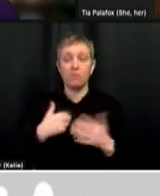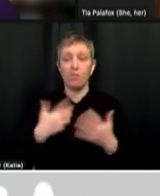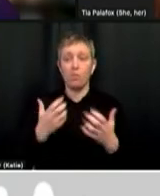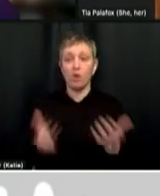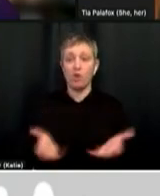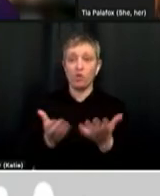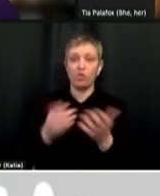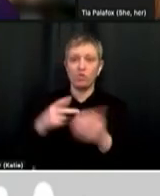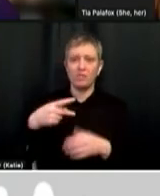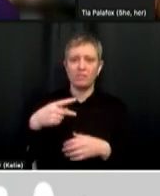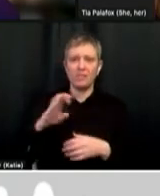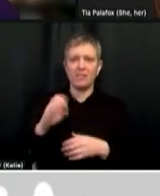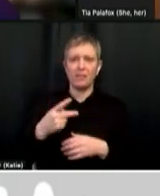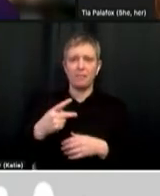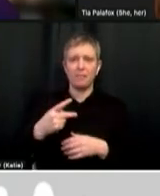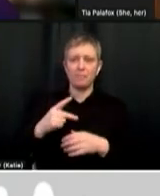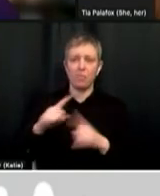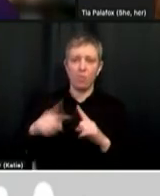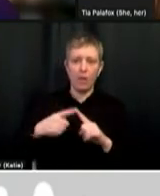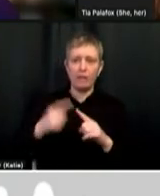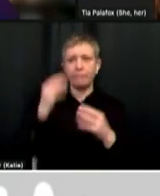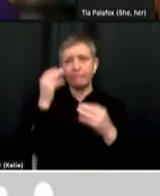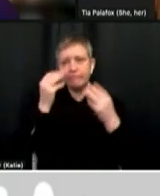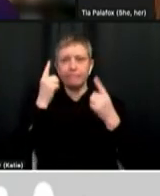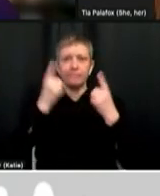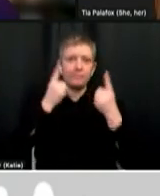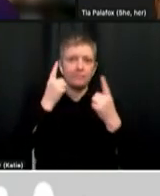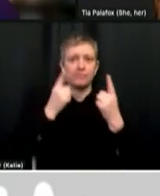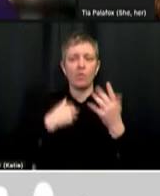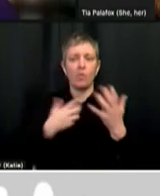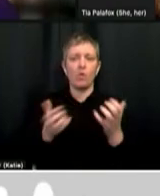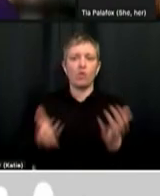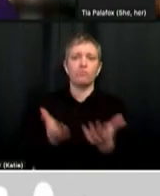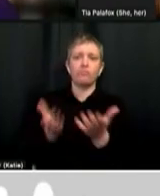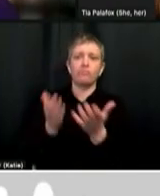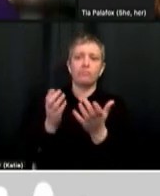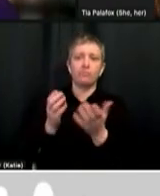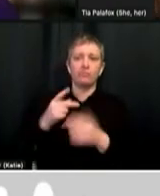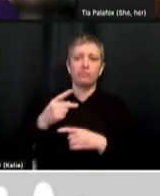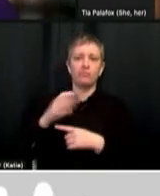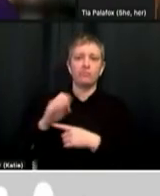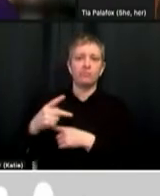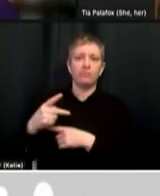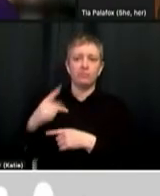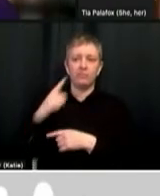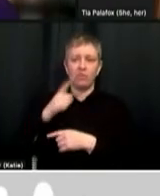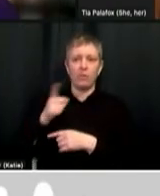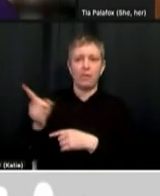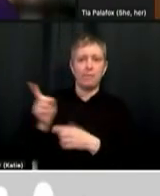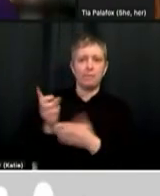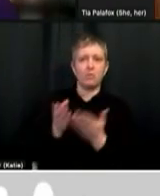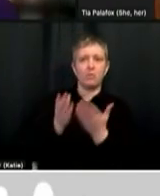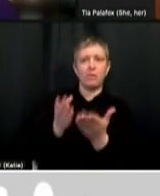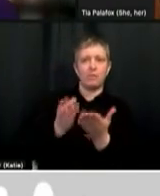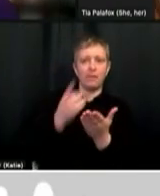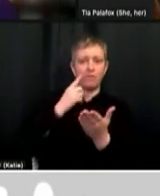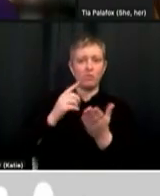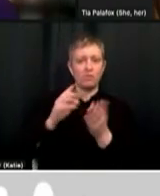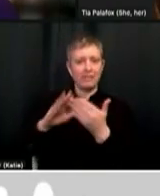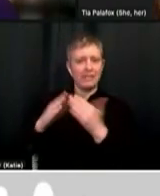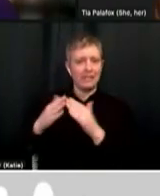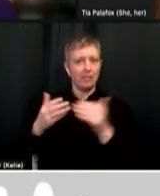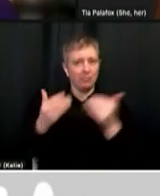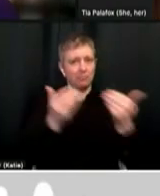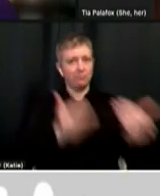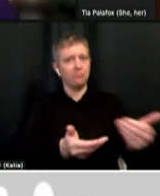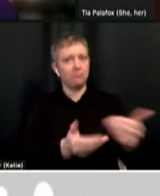this, well, I guess I should say I want to encourage PCCEP to recommend that the city moves forward and, you know,